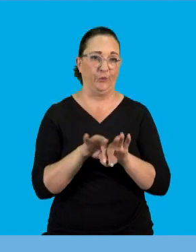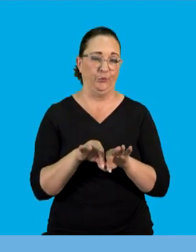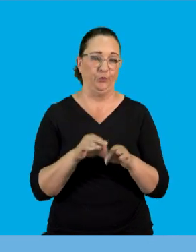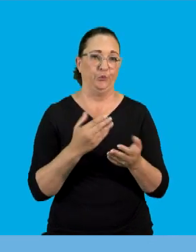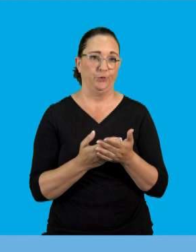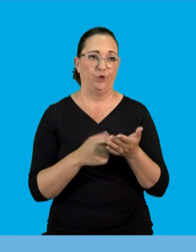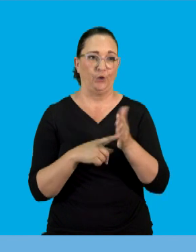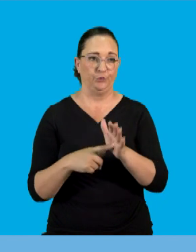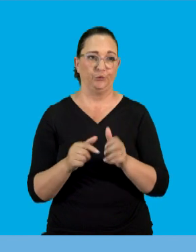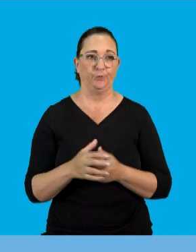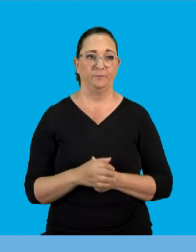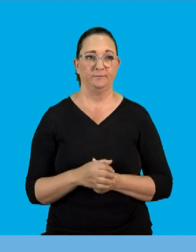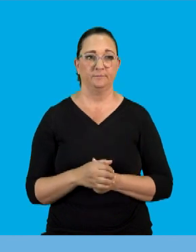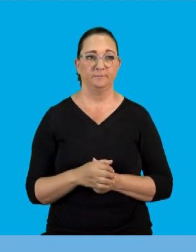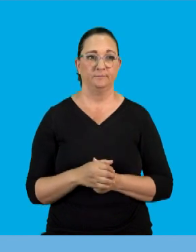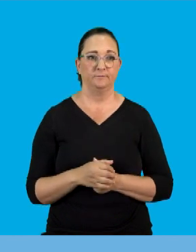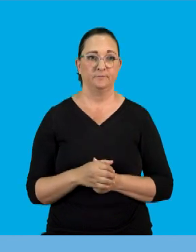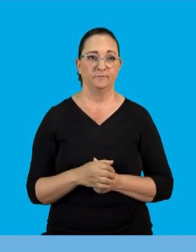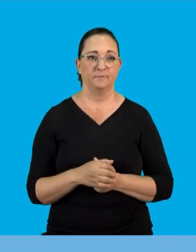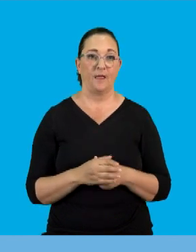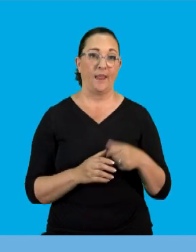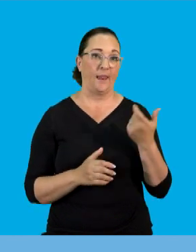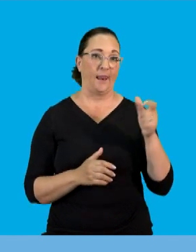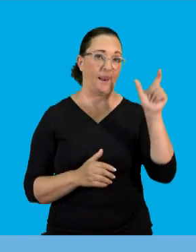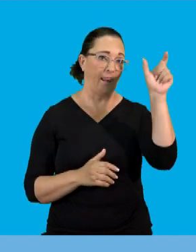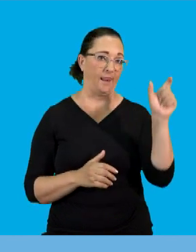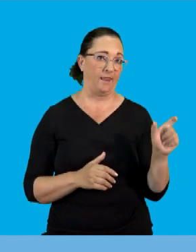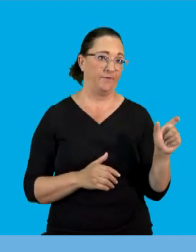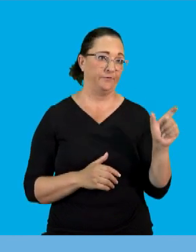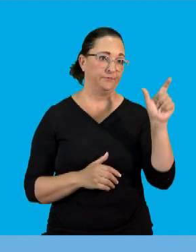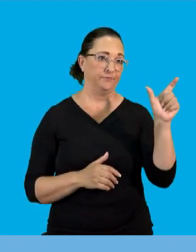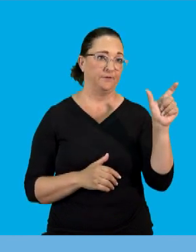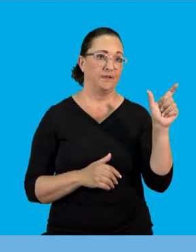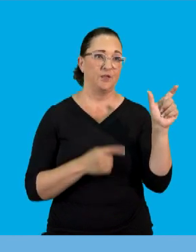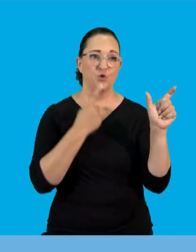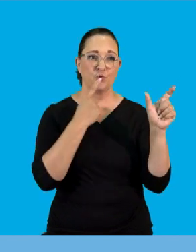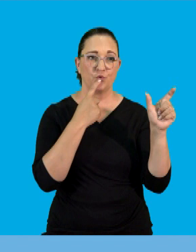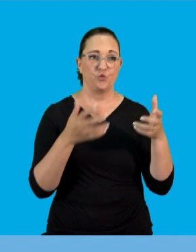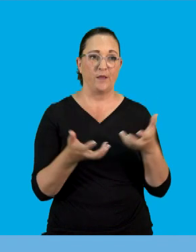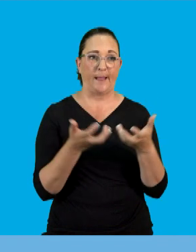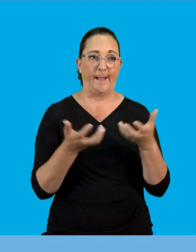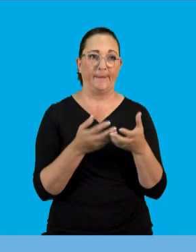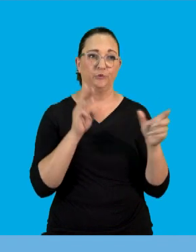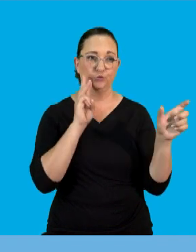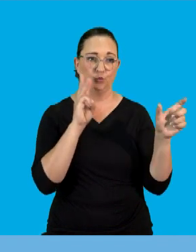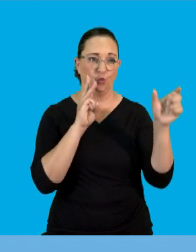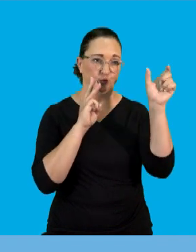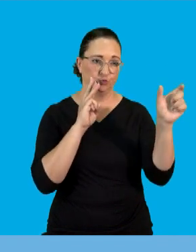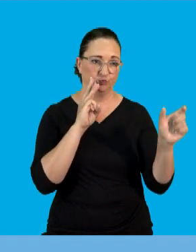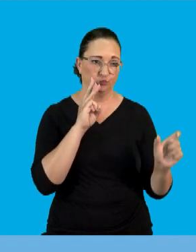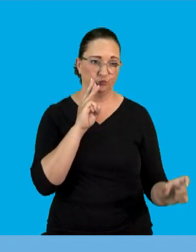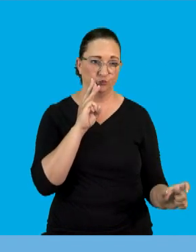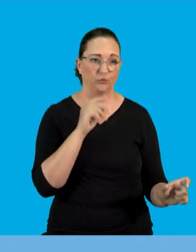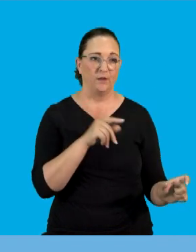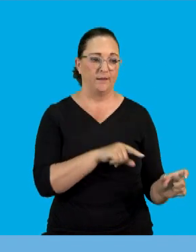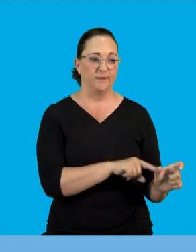pH values or different pH conditions. We have indicators on the left-hand side from the red cabbage water all the way to the universal